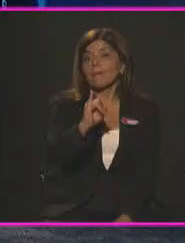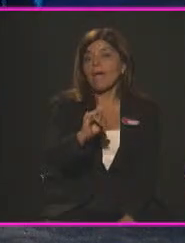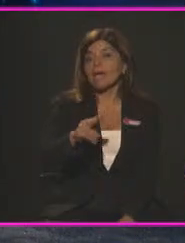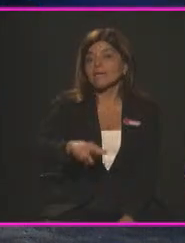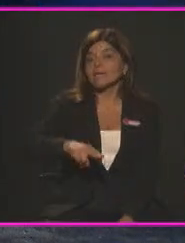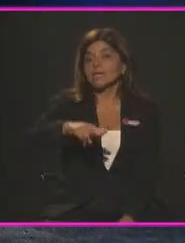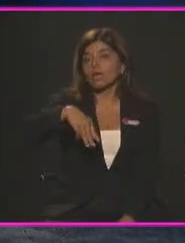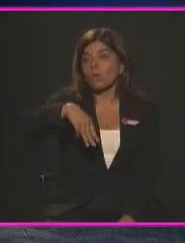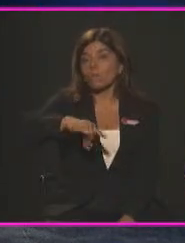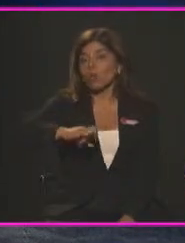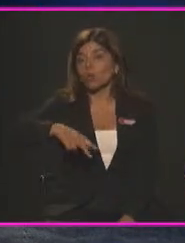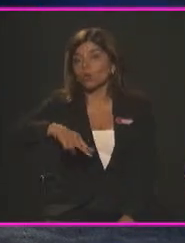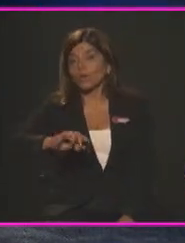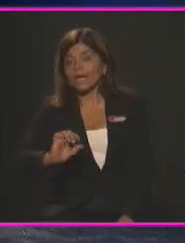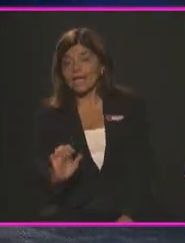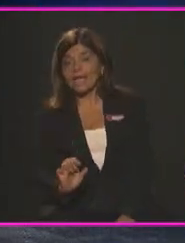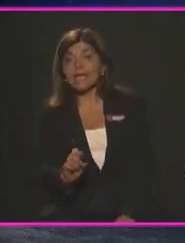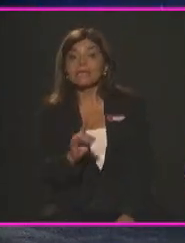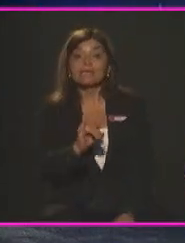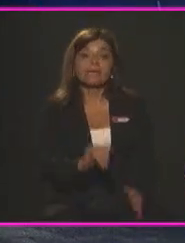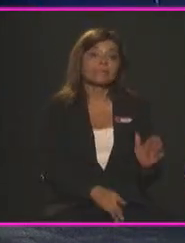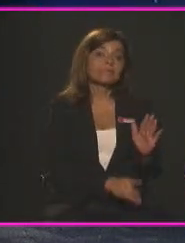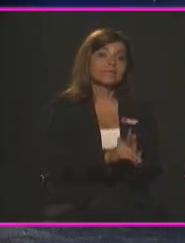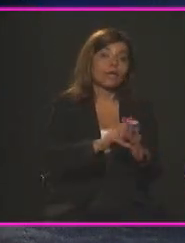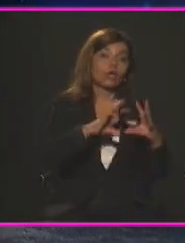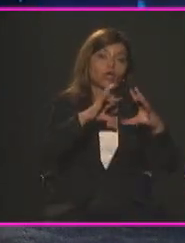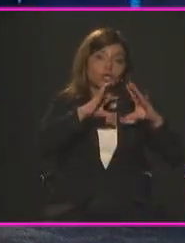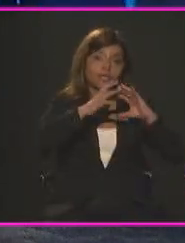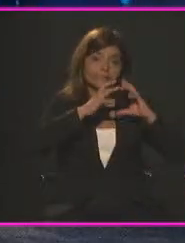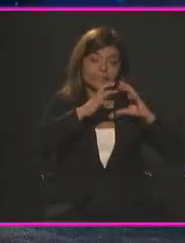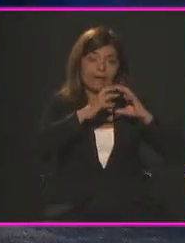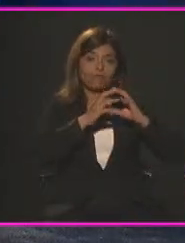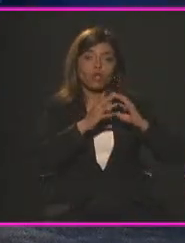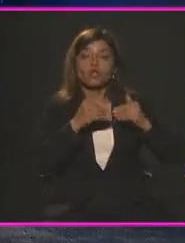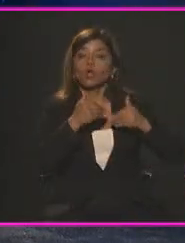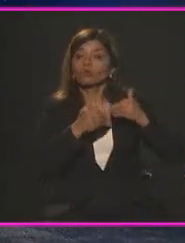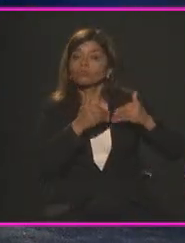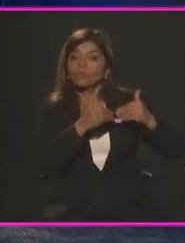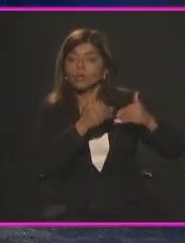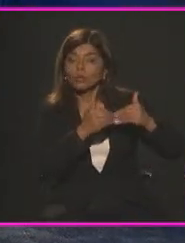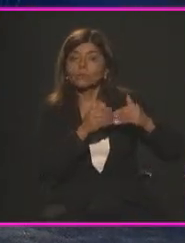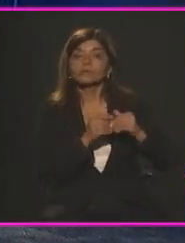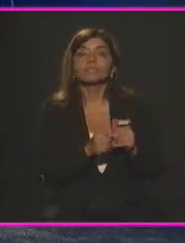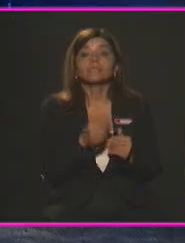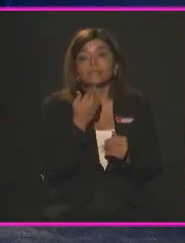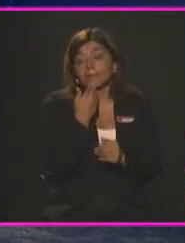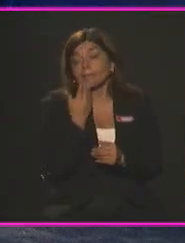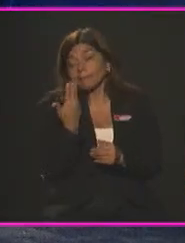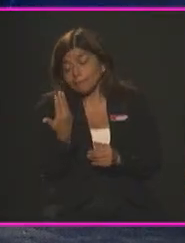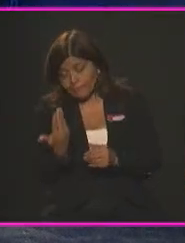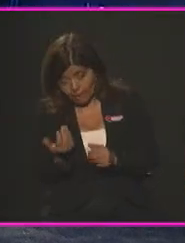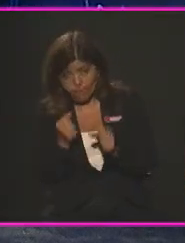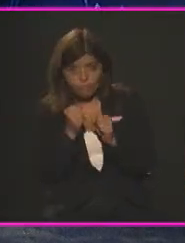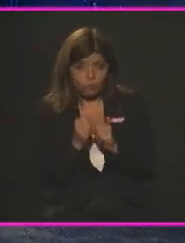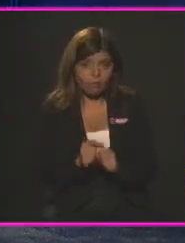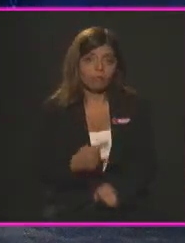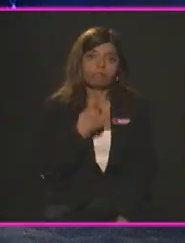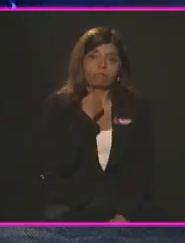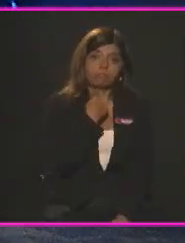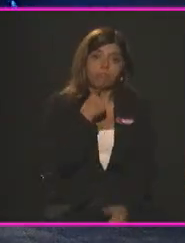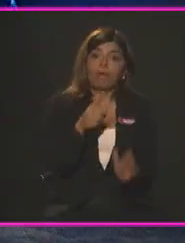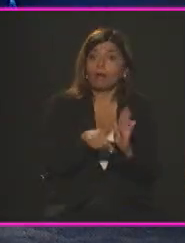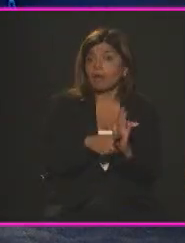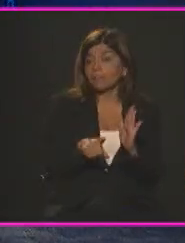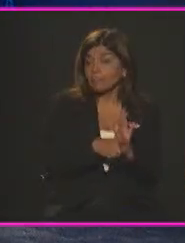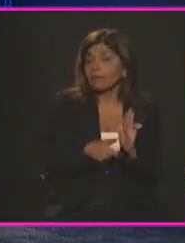brain development and behavior, especially when we're very young. But it can also go wrong and have negative effects, including things like metabolic